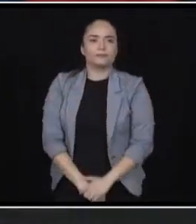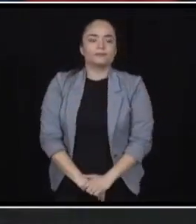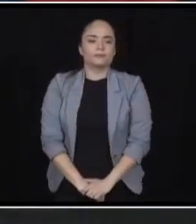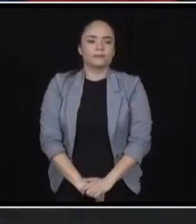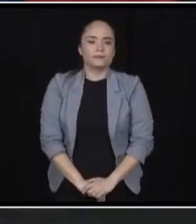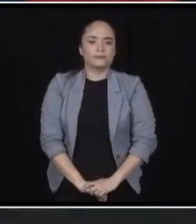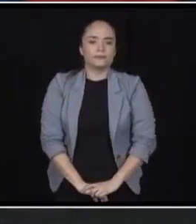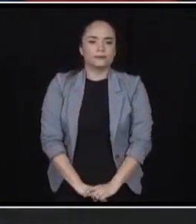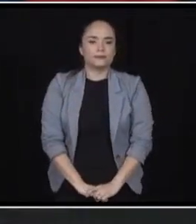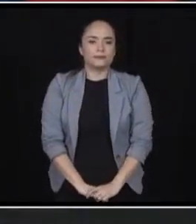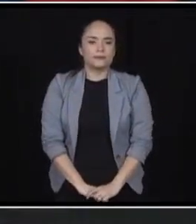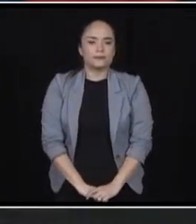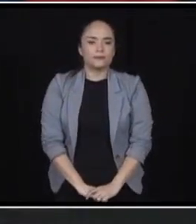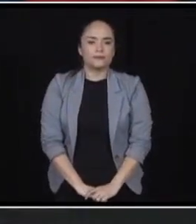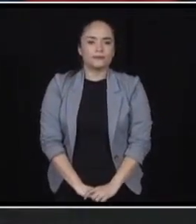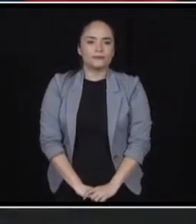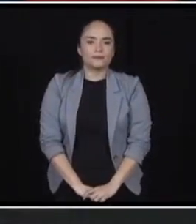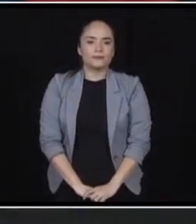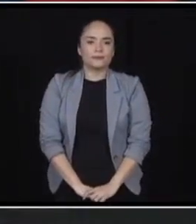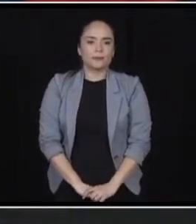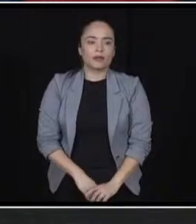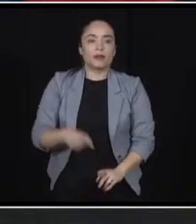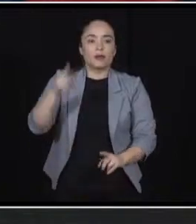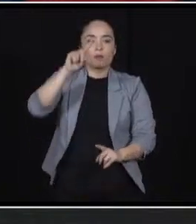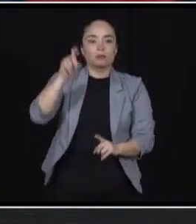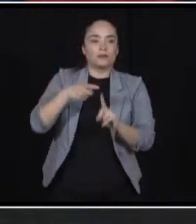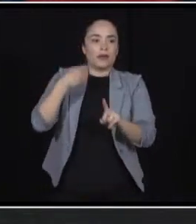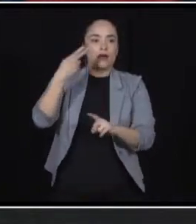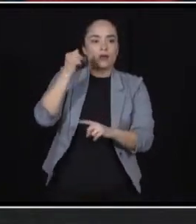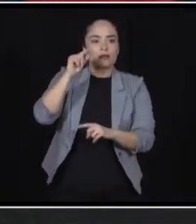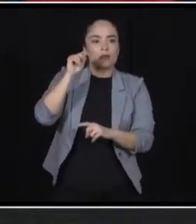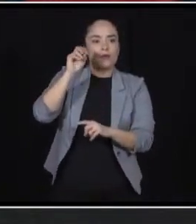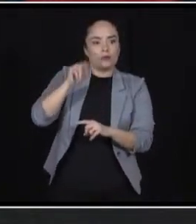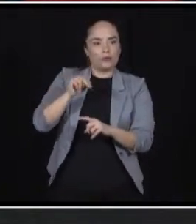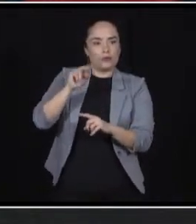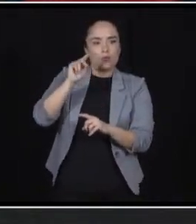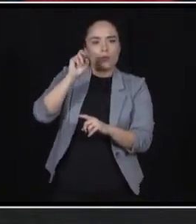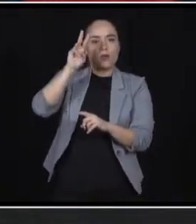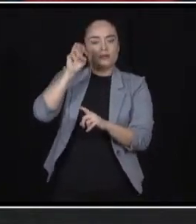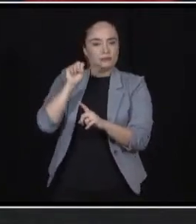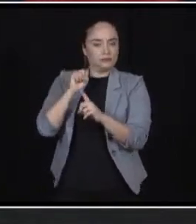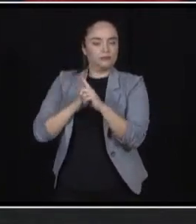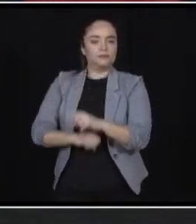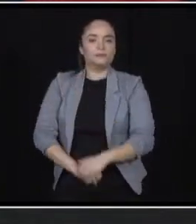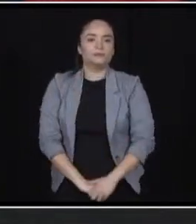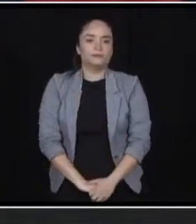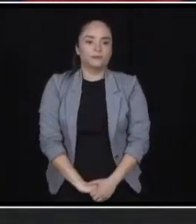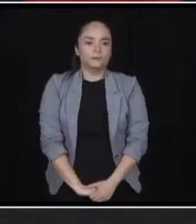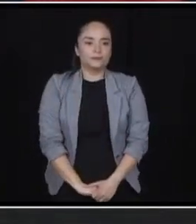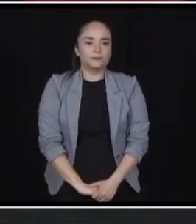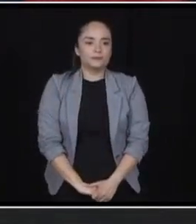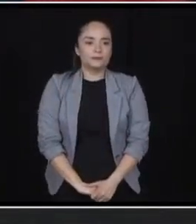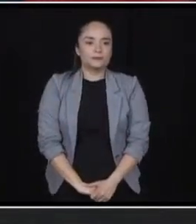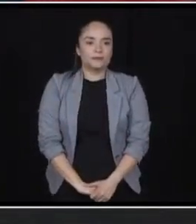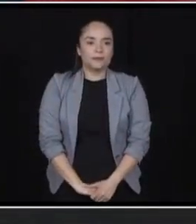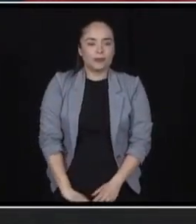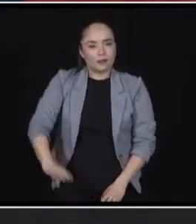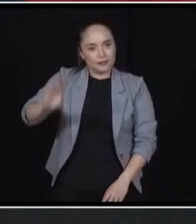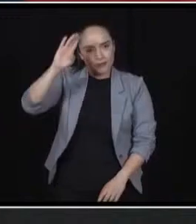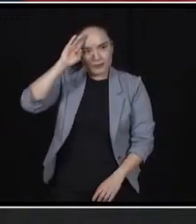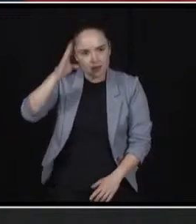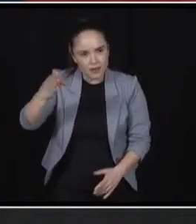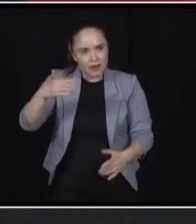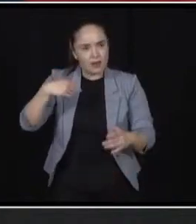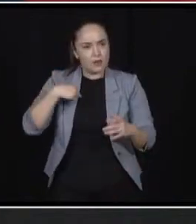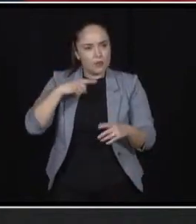From Melissa Candelaria at Halton News. Please go ahead. Hi there, Premier. Thanks for taking my question. Thank I just wanted to ask,